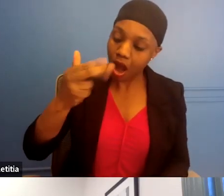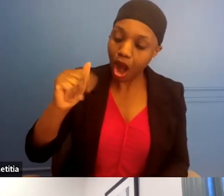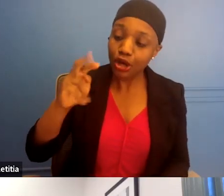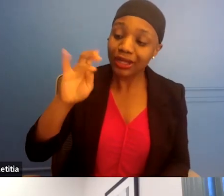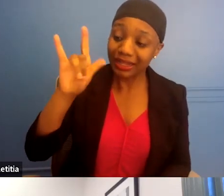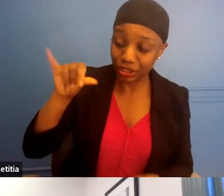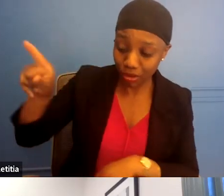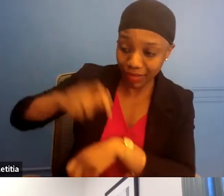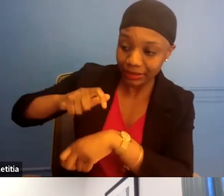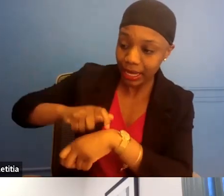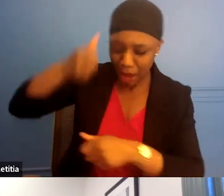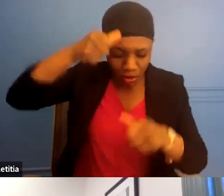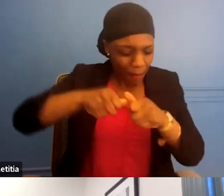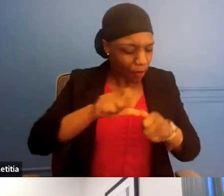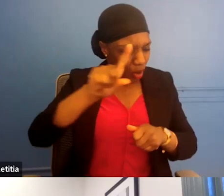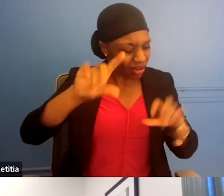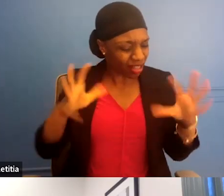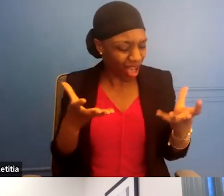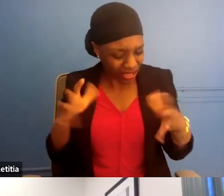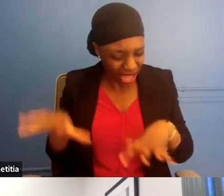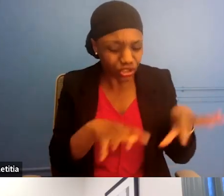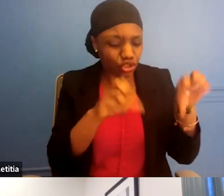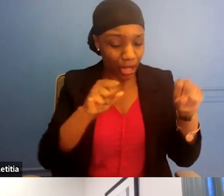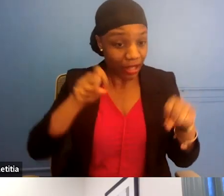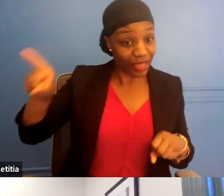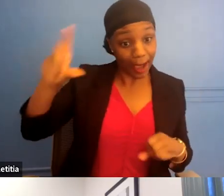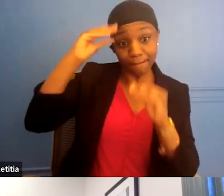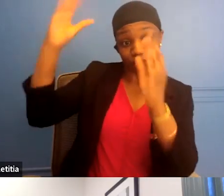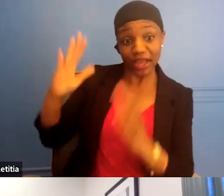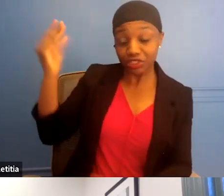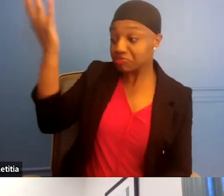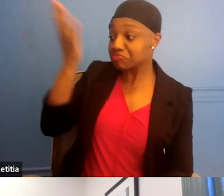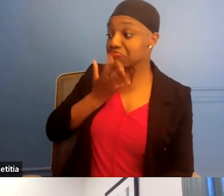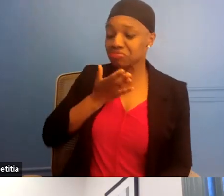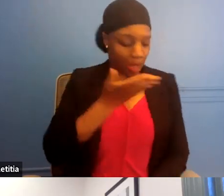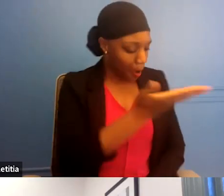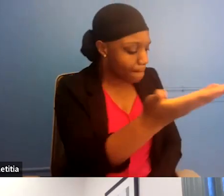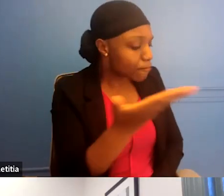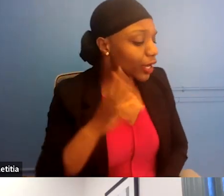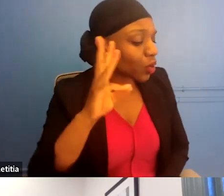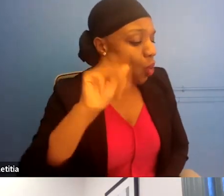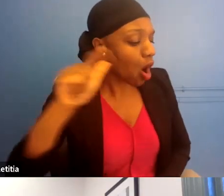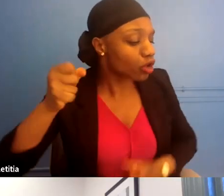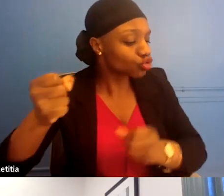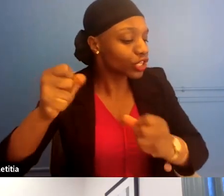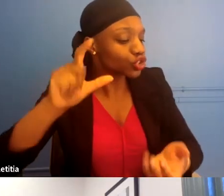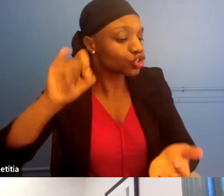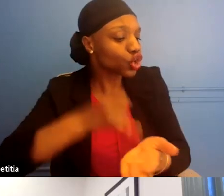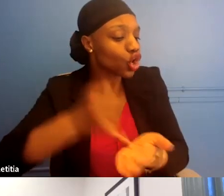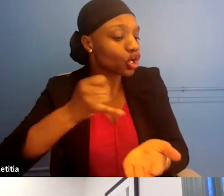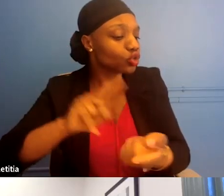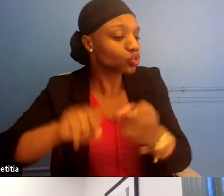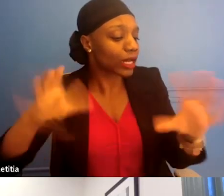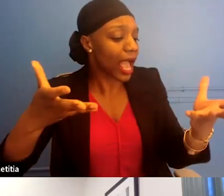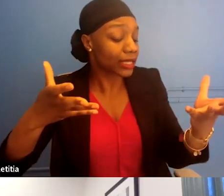remember distinctly that one of the early classes was him asking us to bring the Wall Street Journal to the class, and him